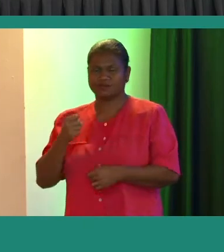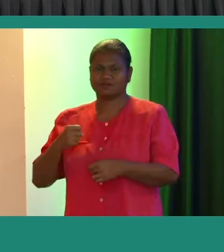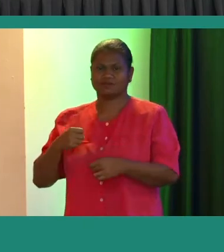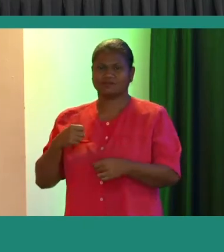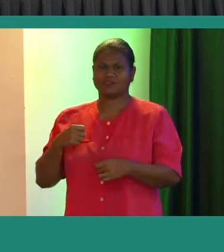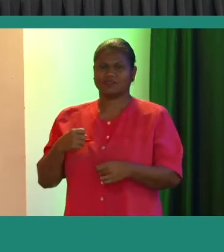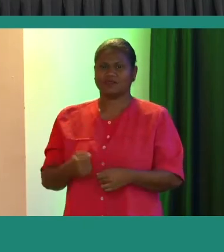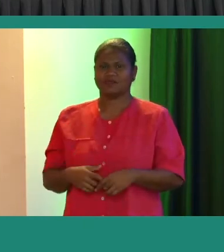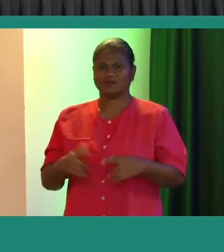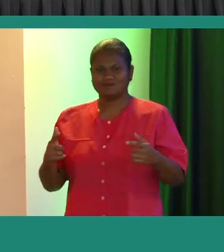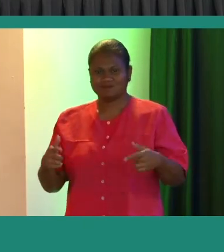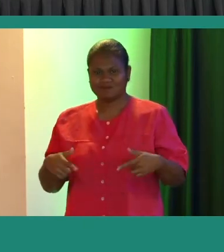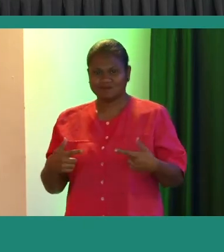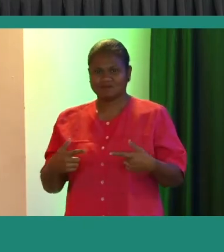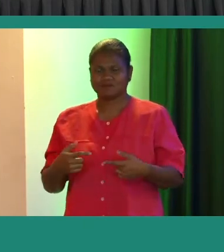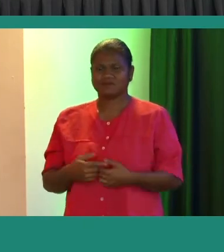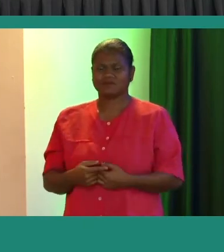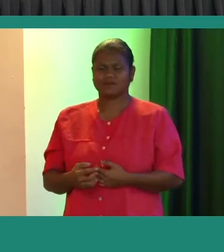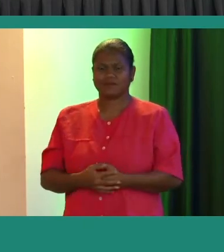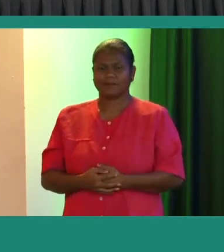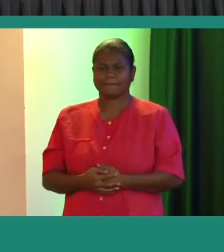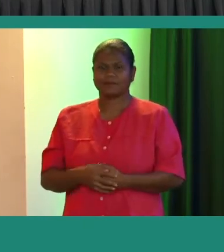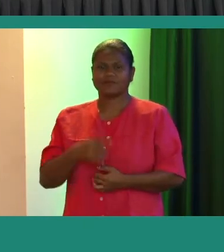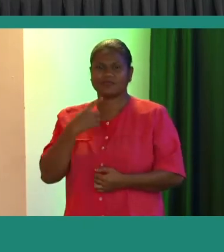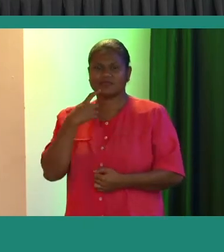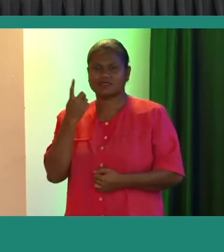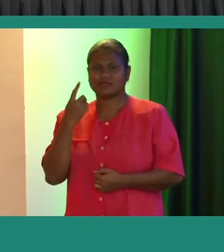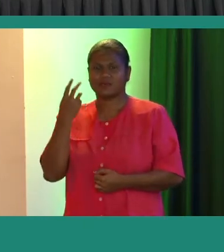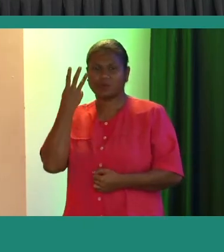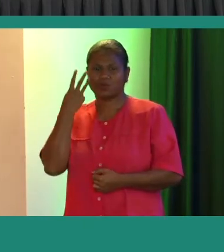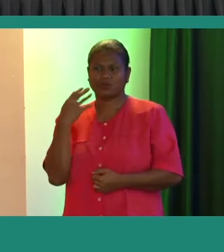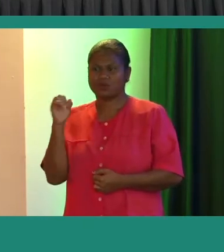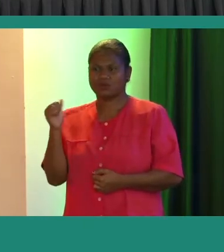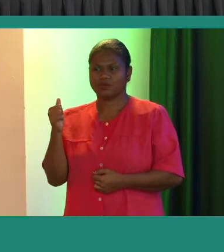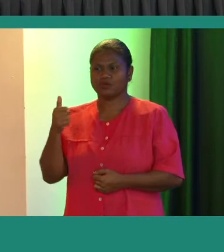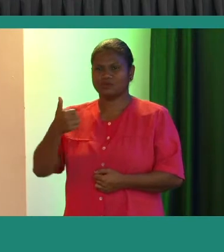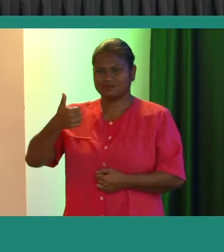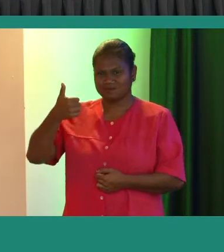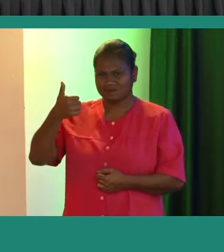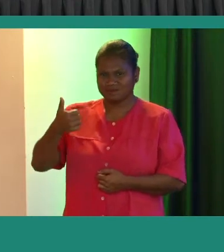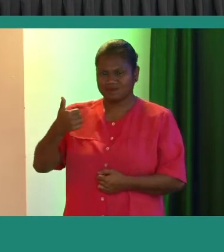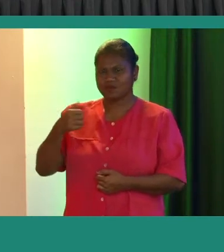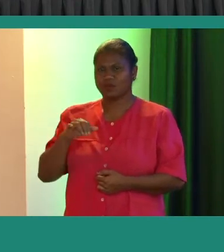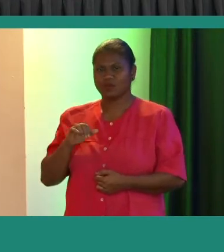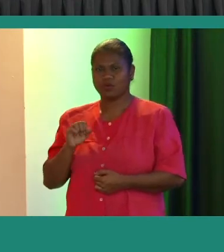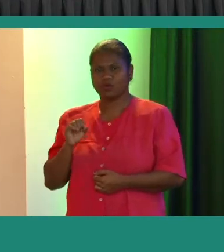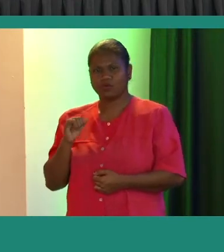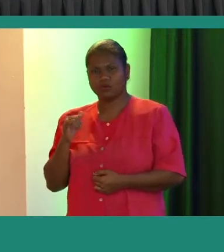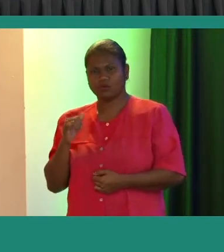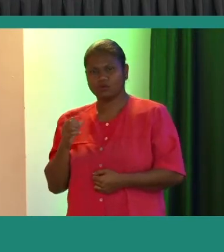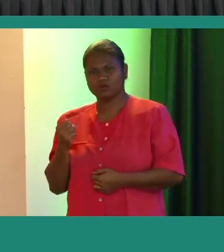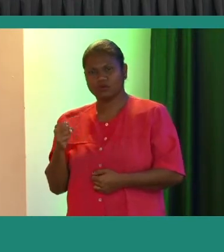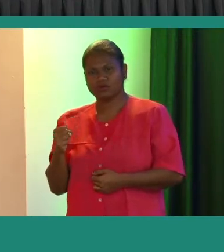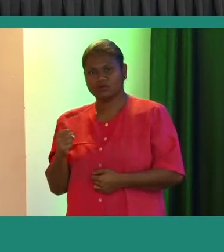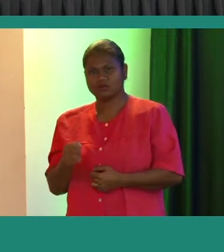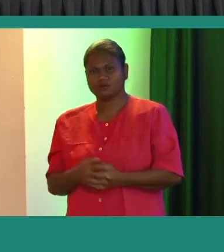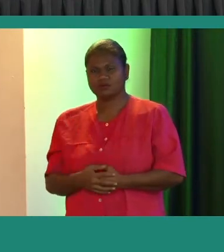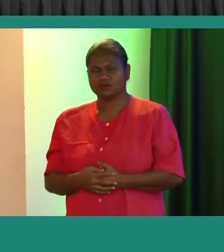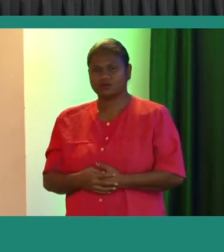step back to see it as a community issue. It's not just a